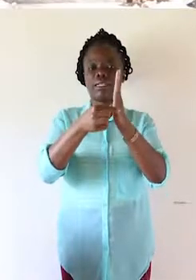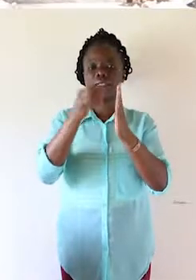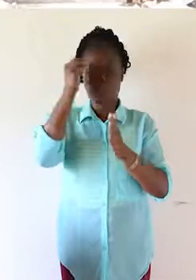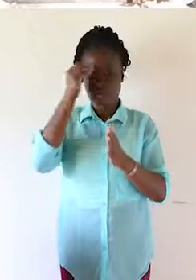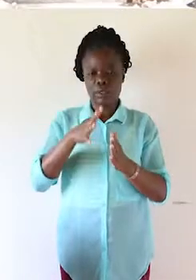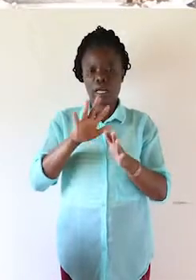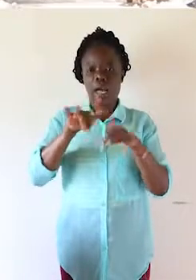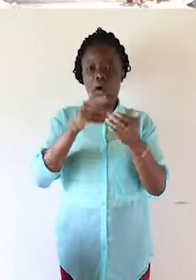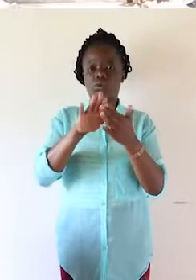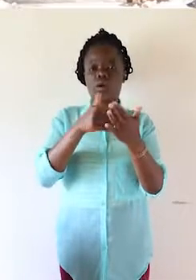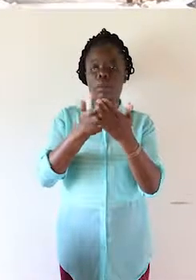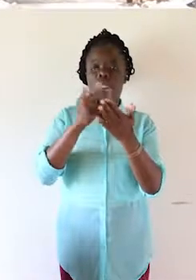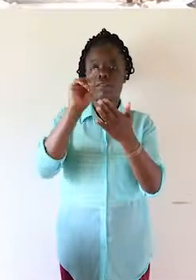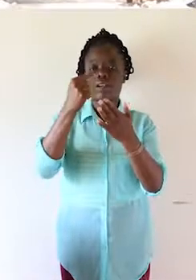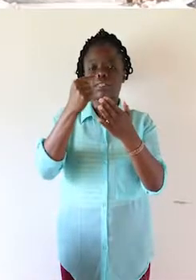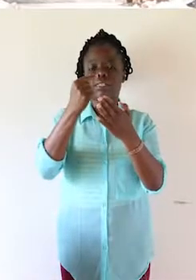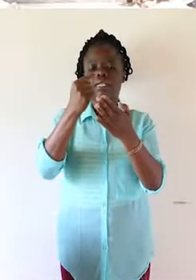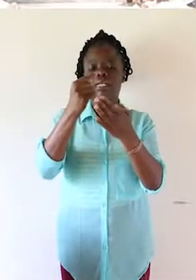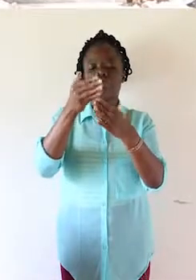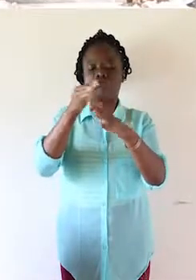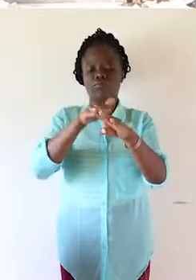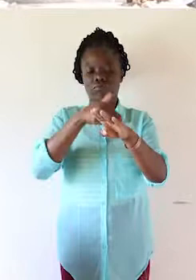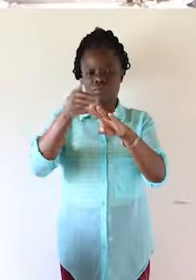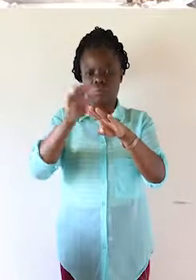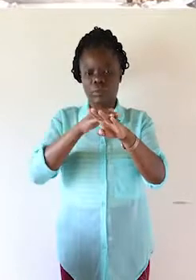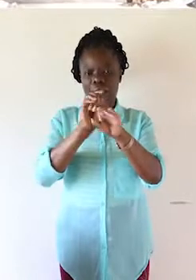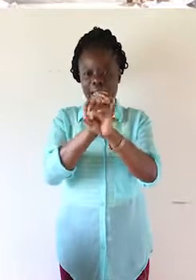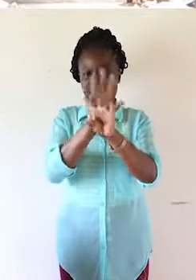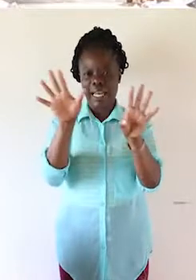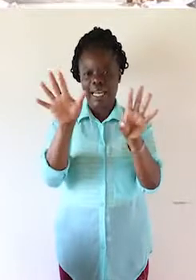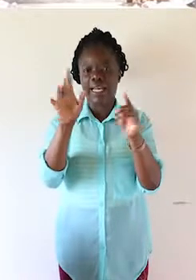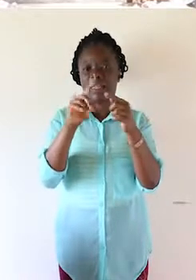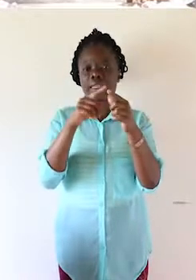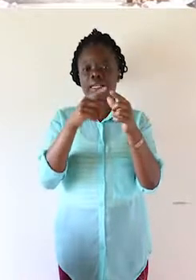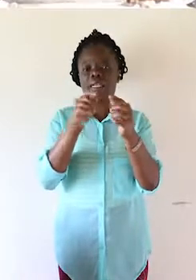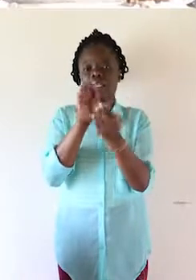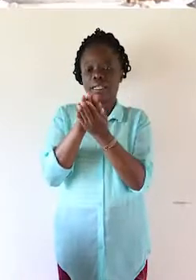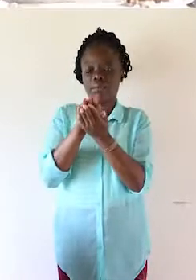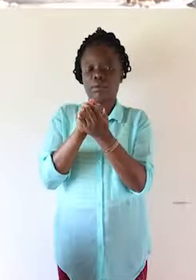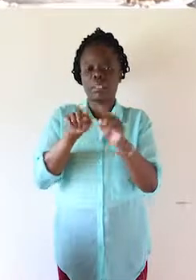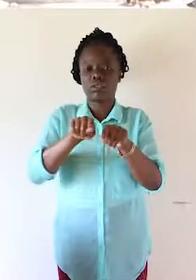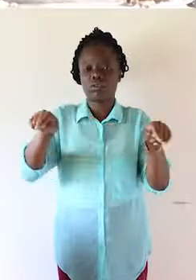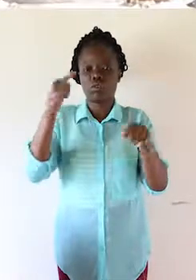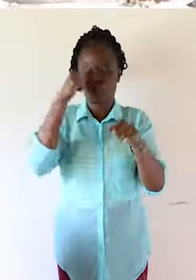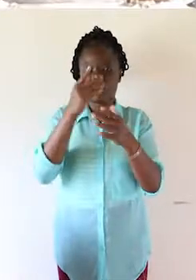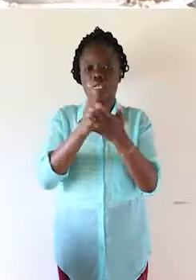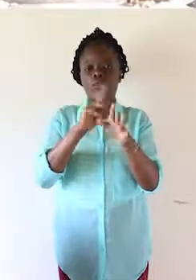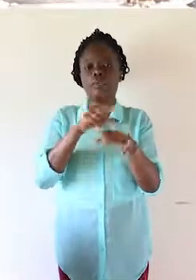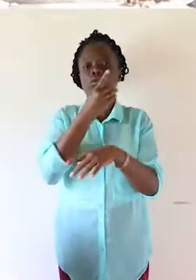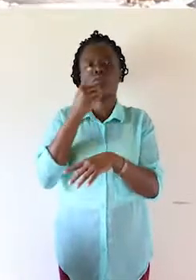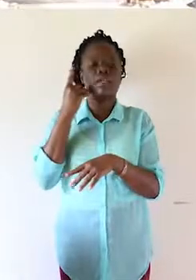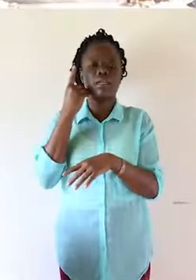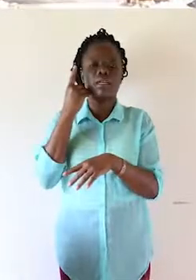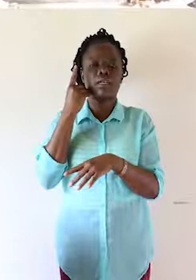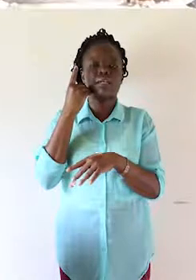the learner how to apply the first coat of clear varnish and leave the stool for some time to